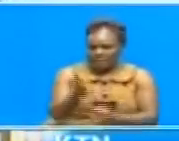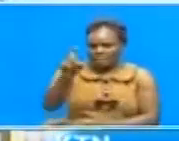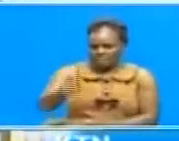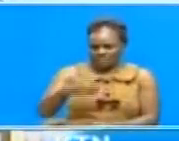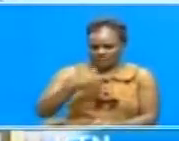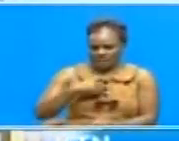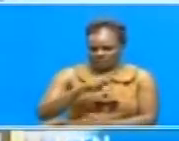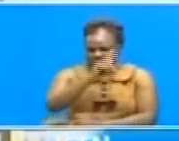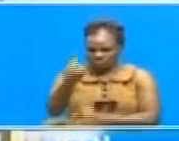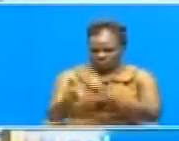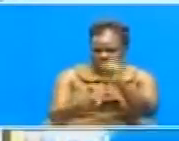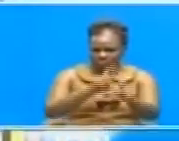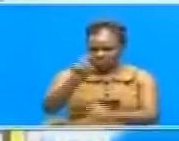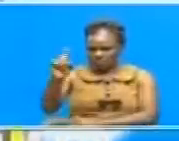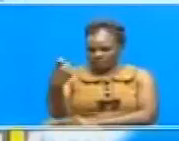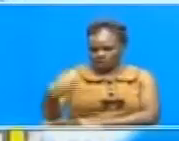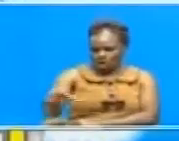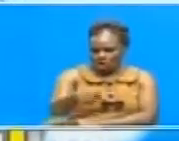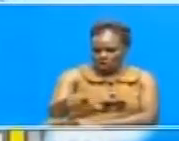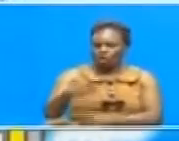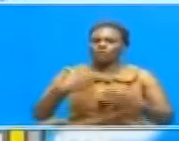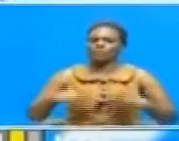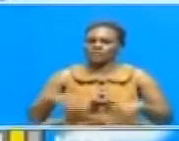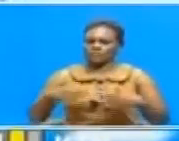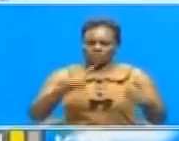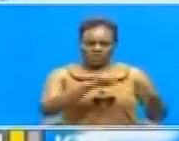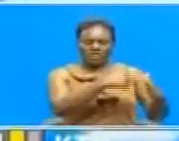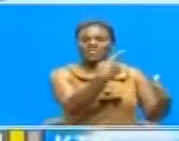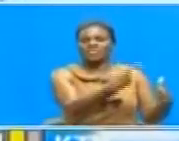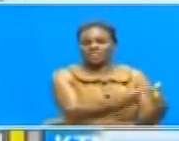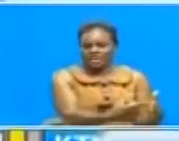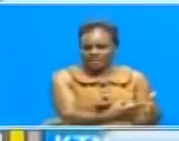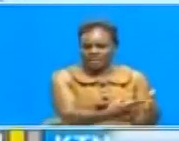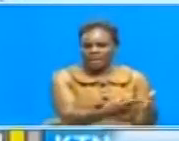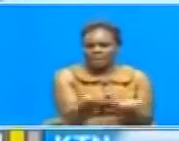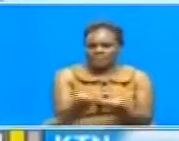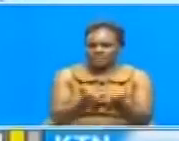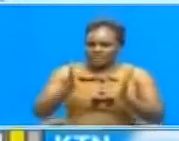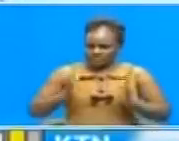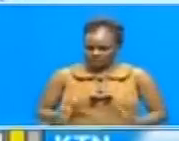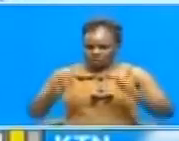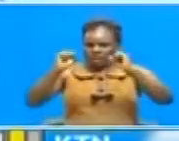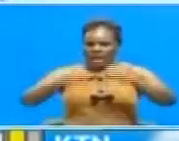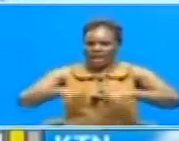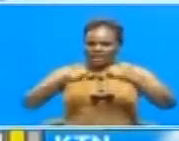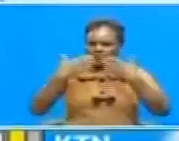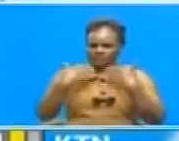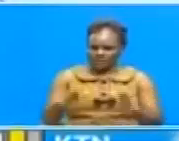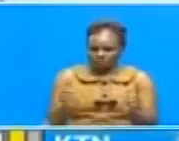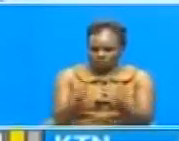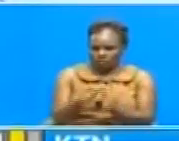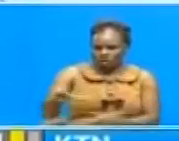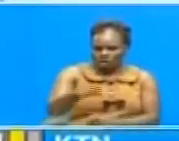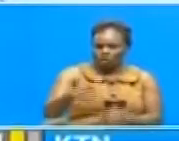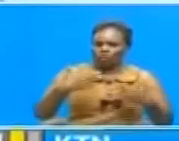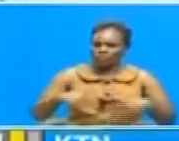must be vetted properly by the local people. And the seller must have an agreement with the local people